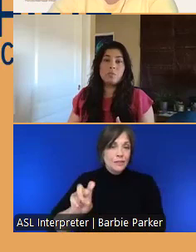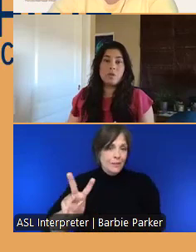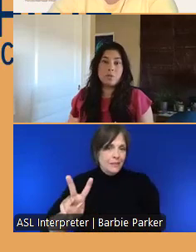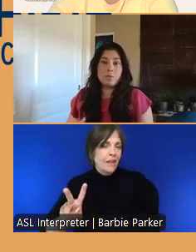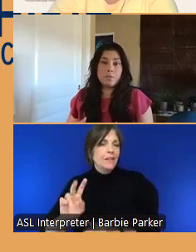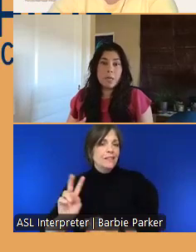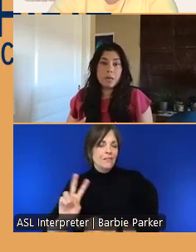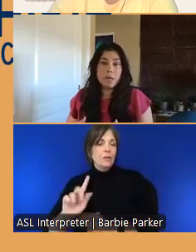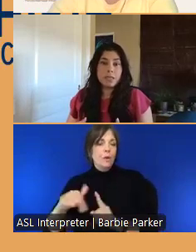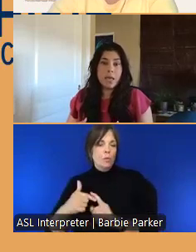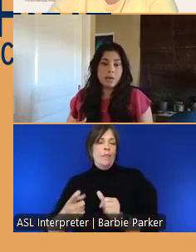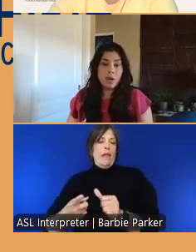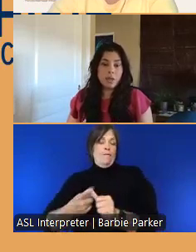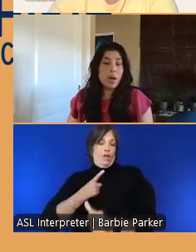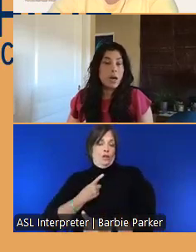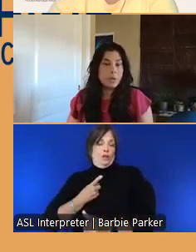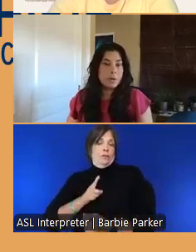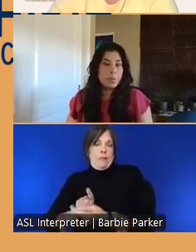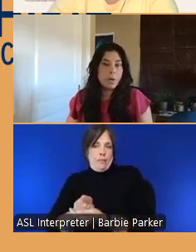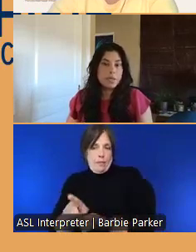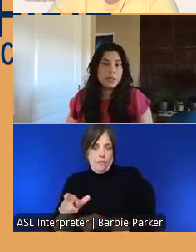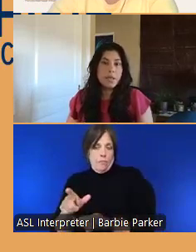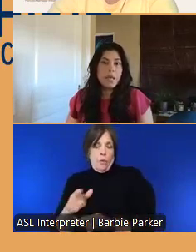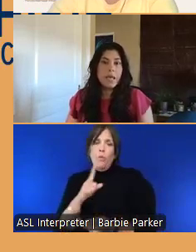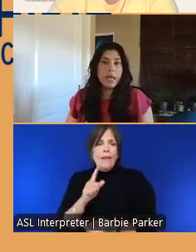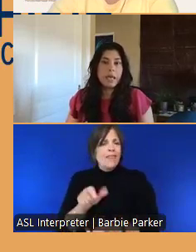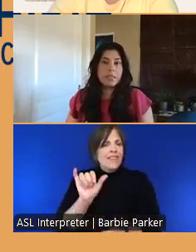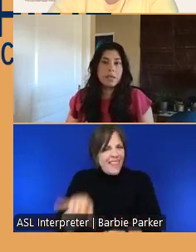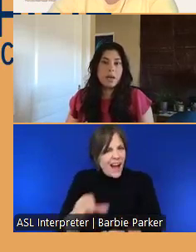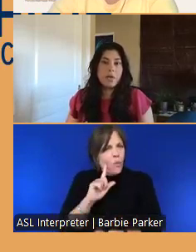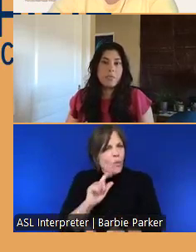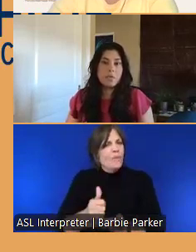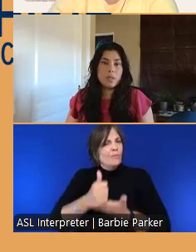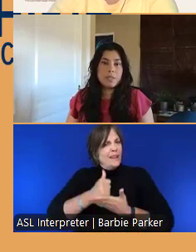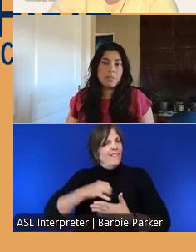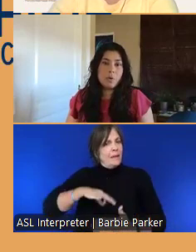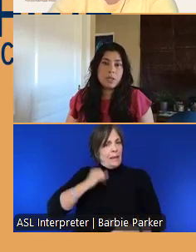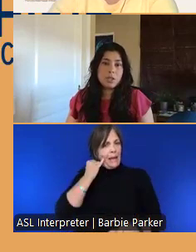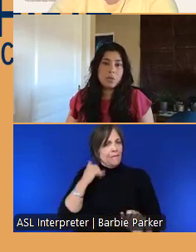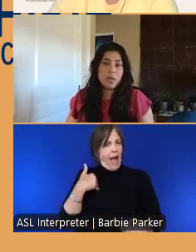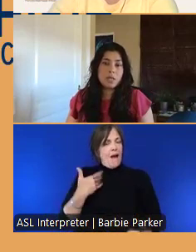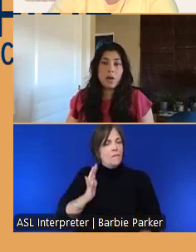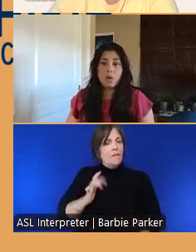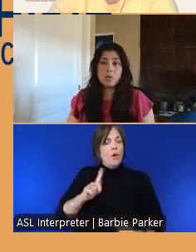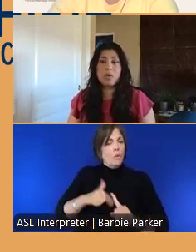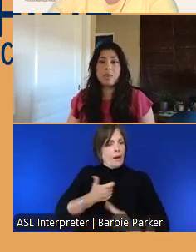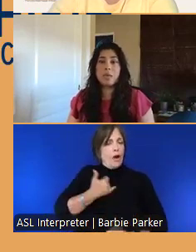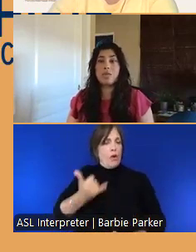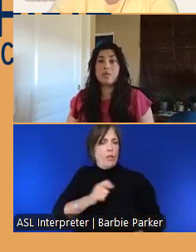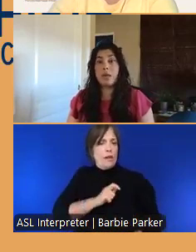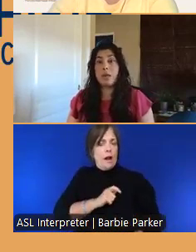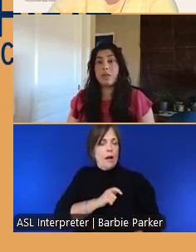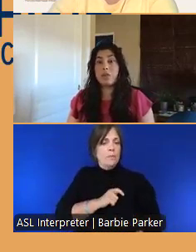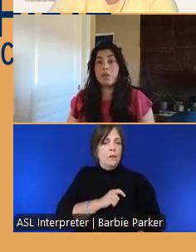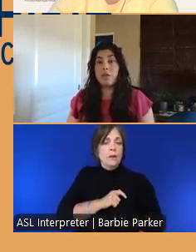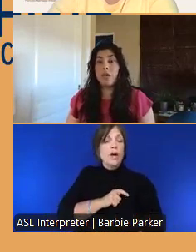would have been super useful for me because I had called the cops at one point. And this one simple question was, how old were you at the